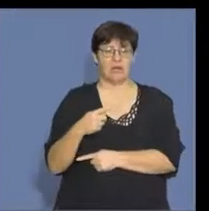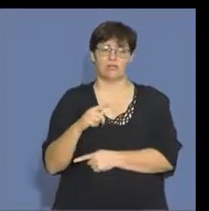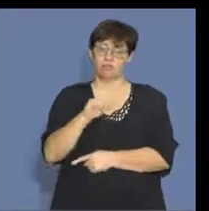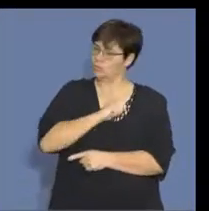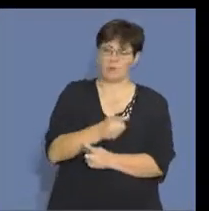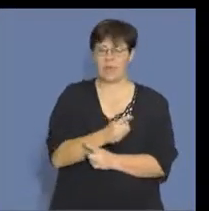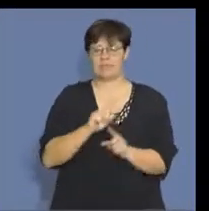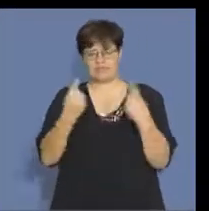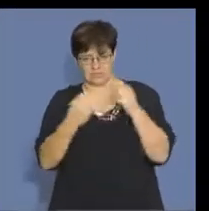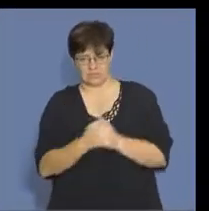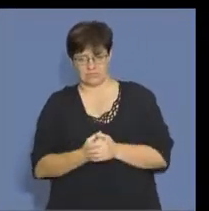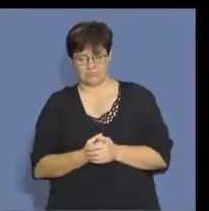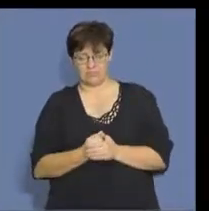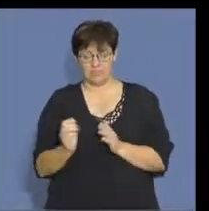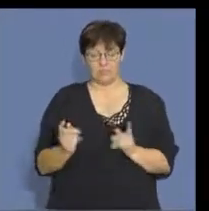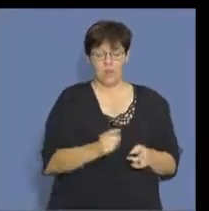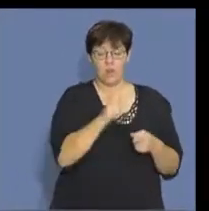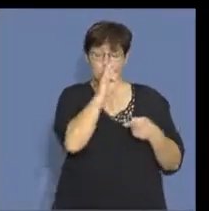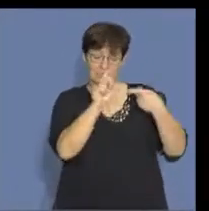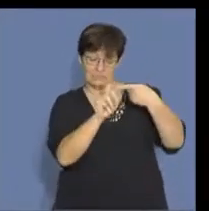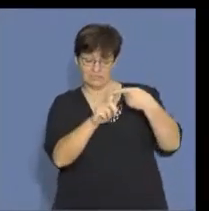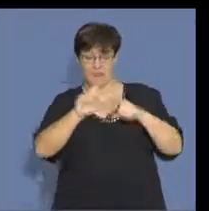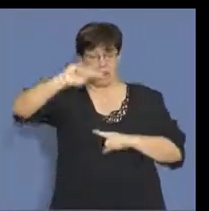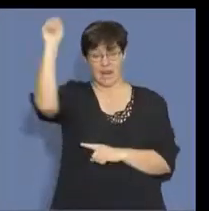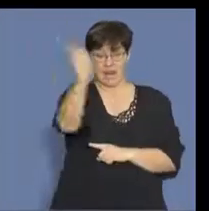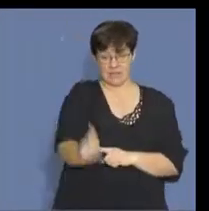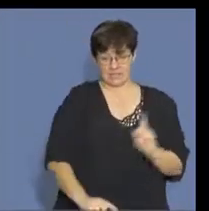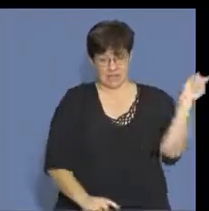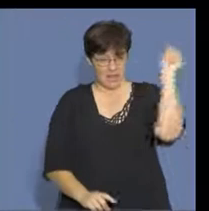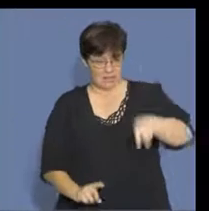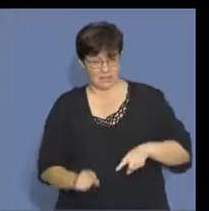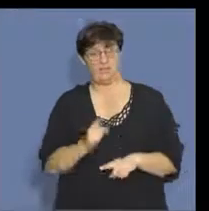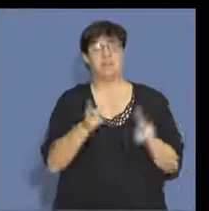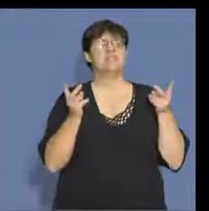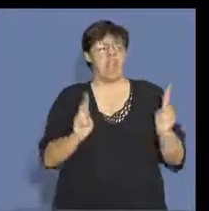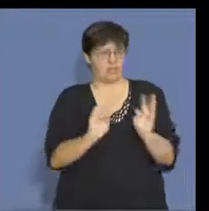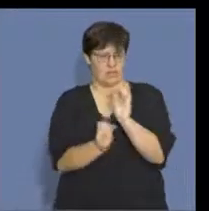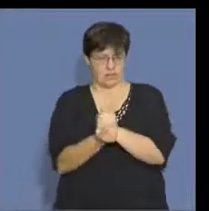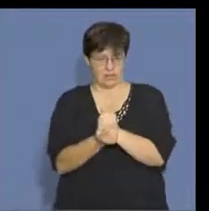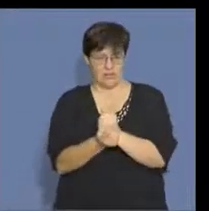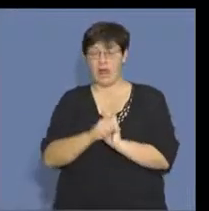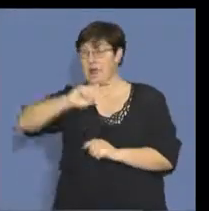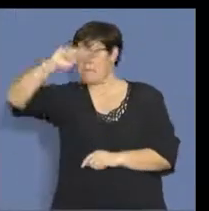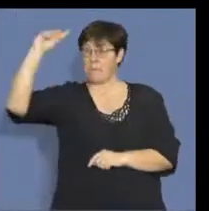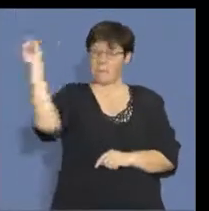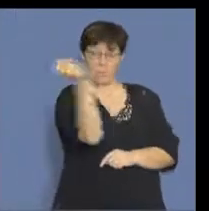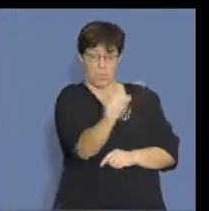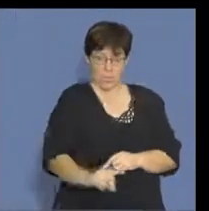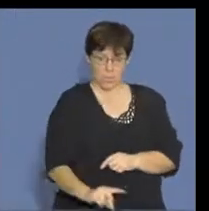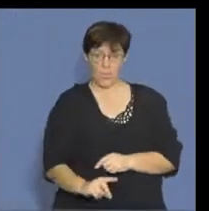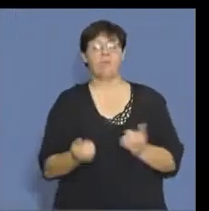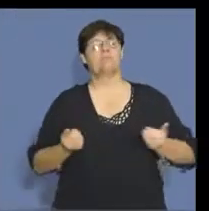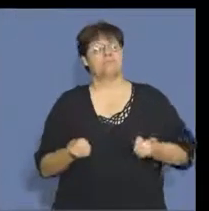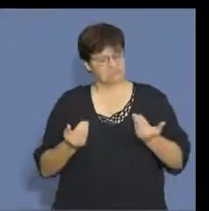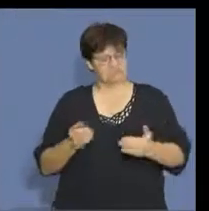Guys, lightning is a key component or a natural phenomenon. When lightning strikes, it releases